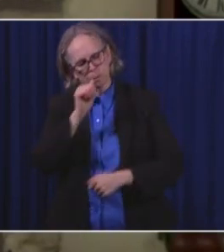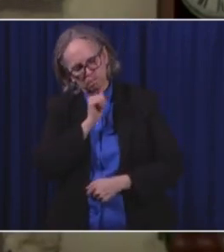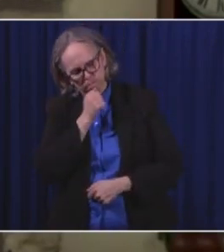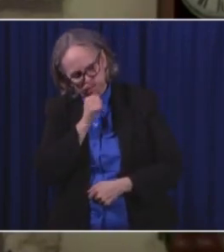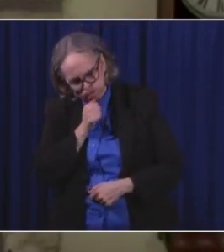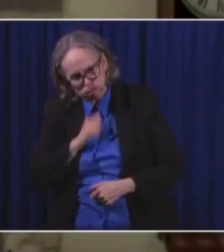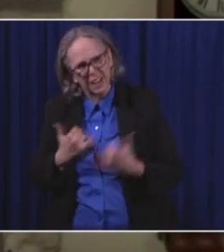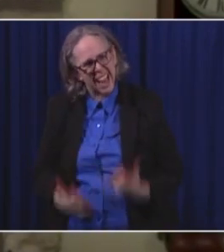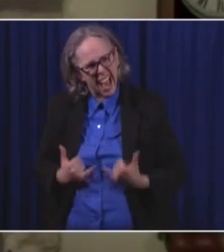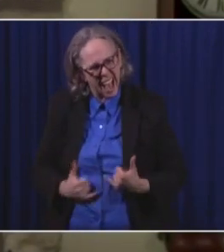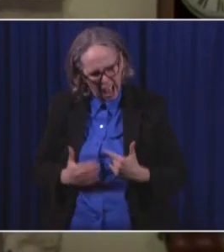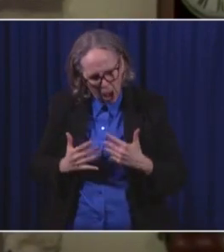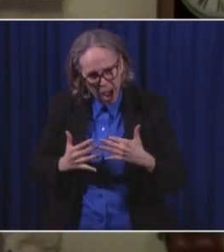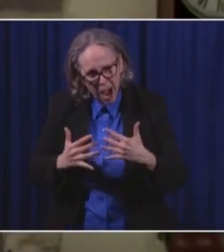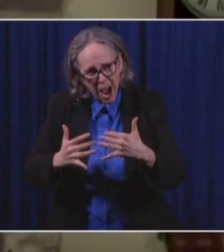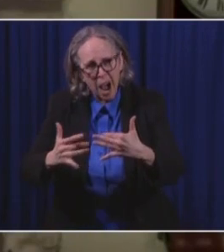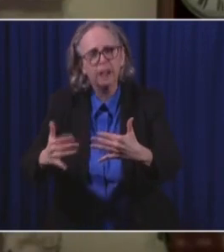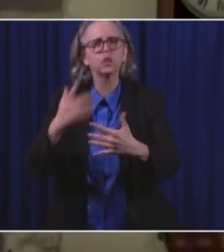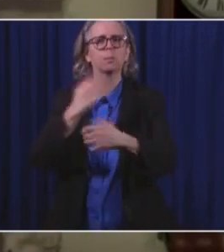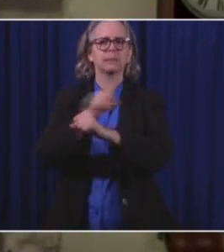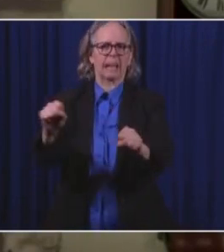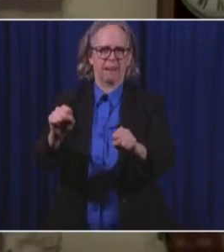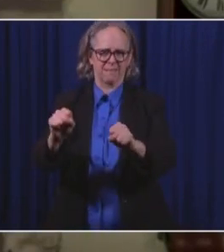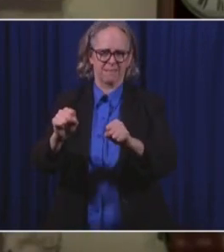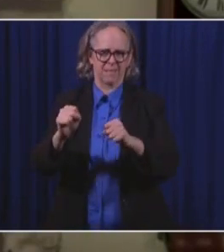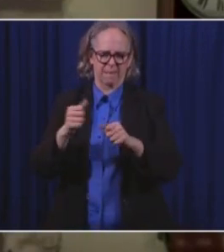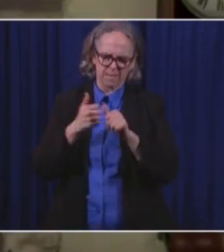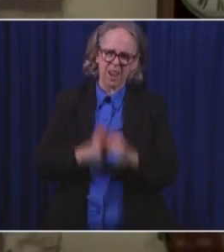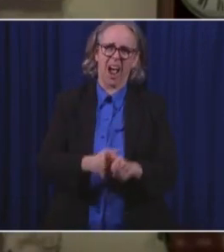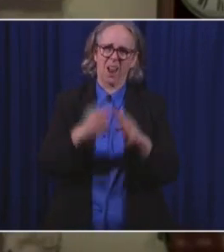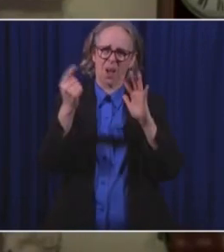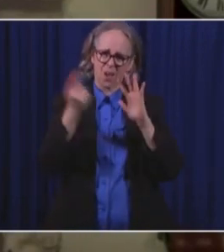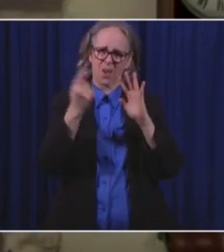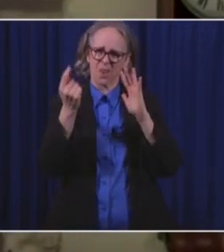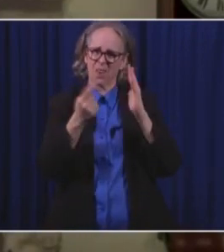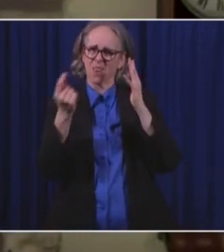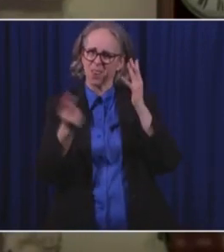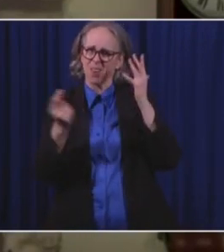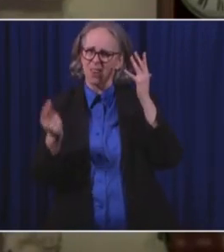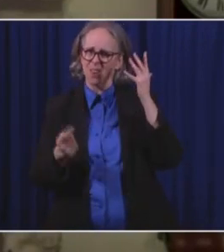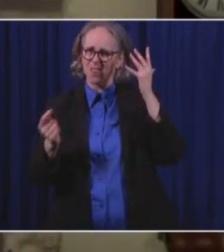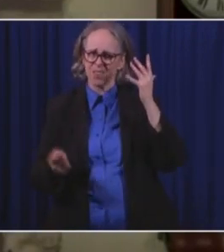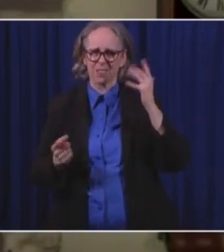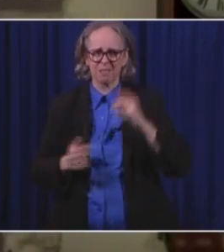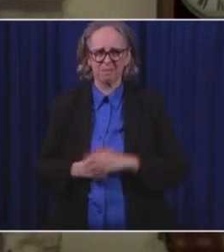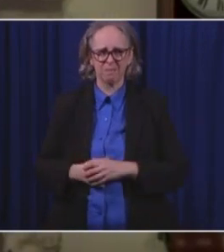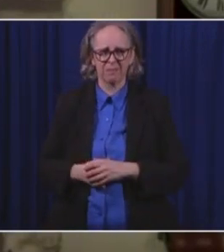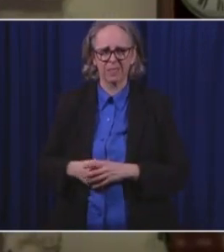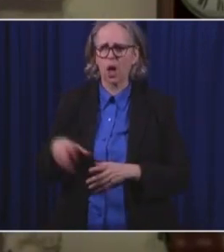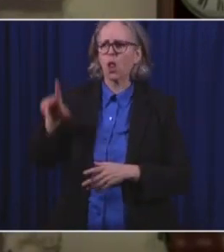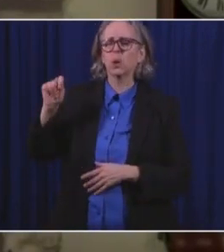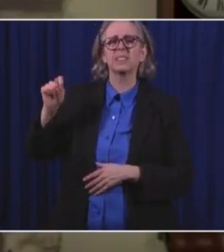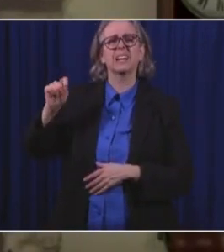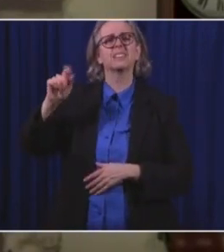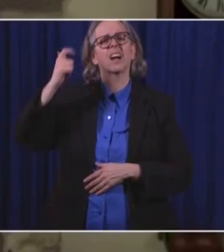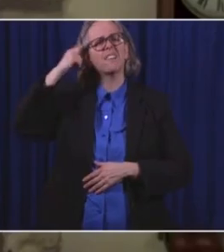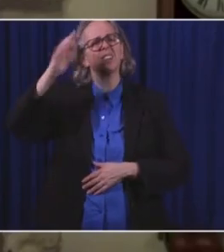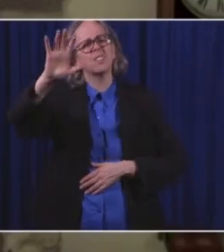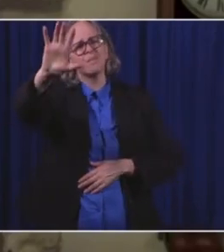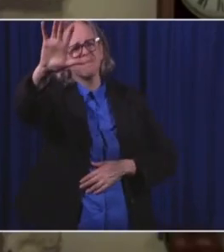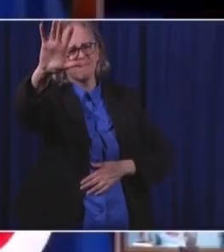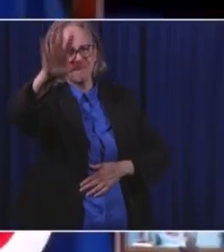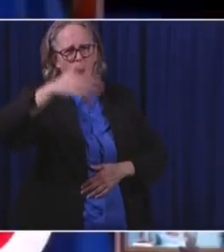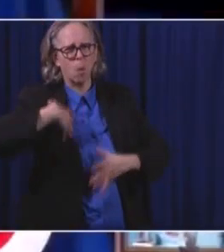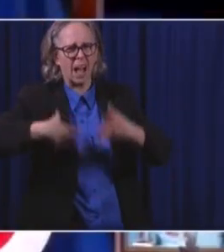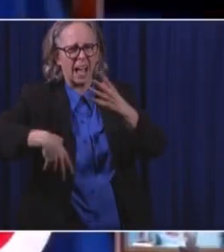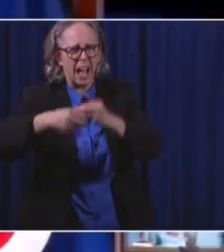these 10 items. Thank you. Governor, could I add one thing to that? Because I know a lot of times when we put things